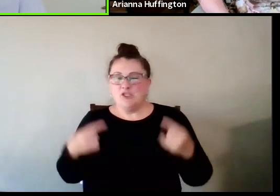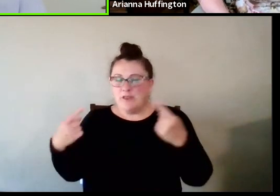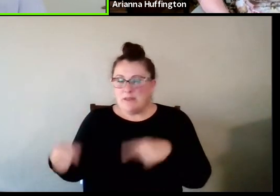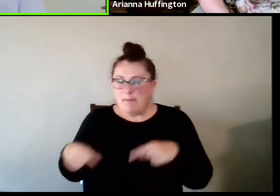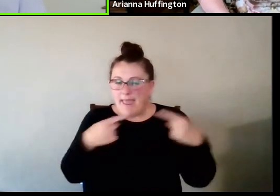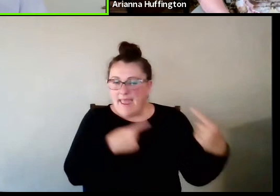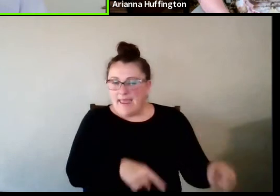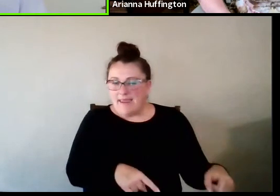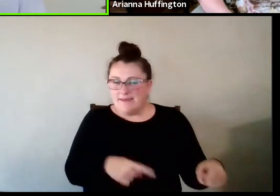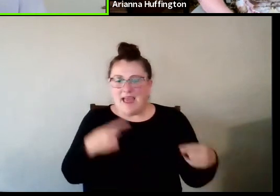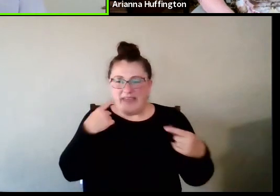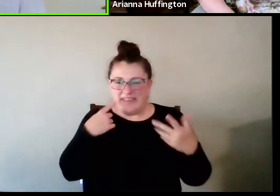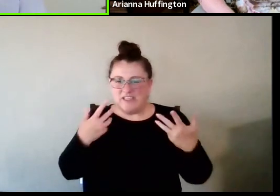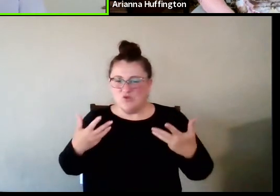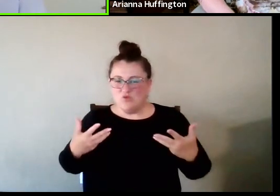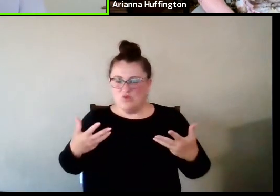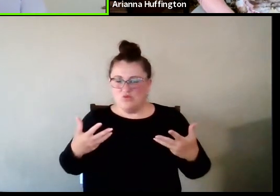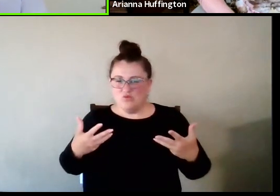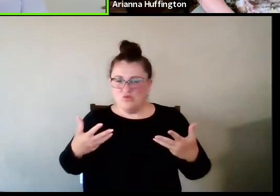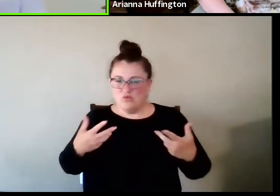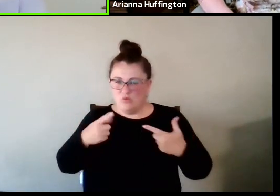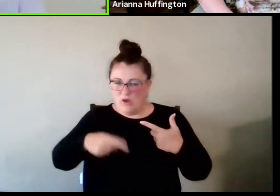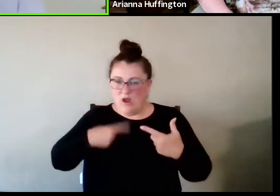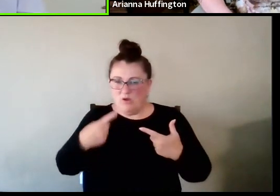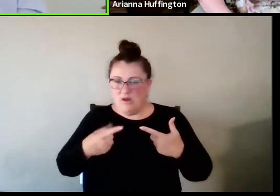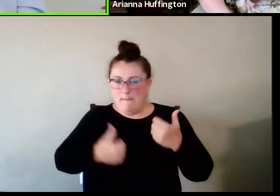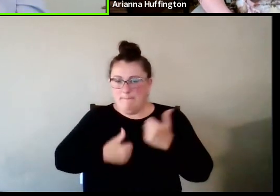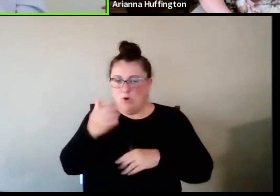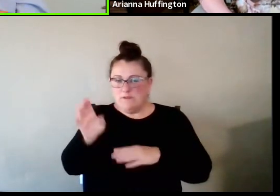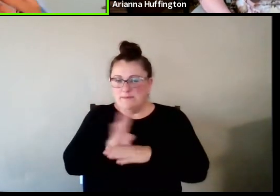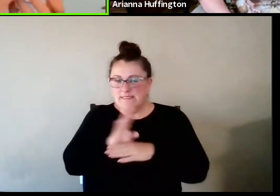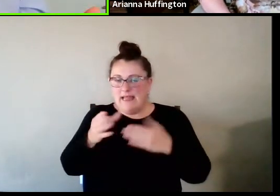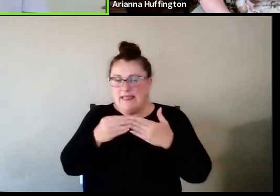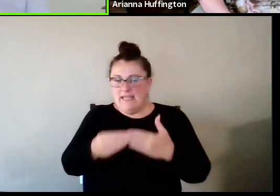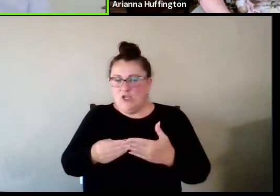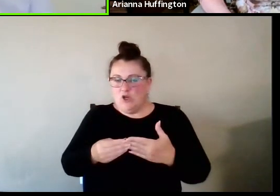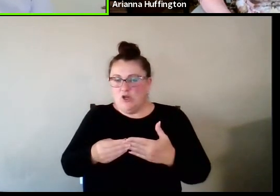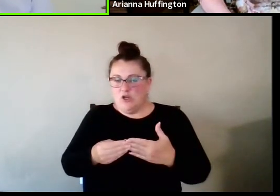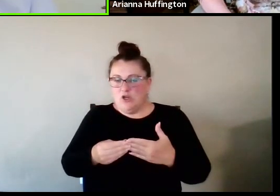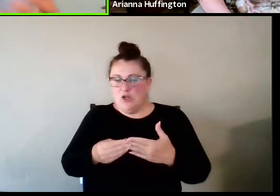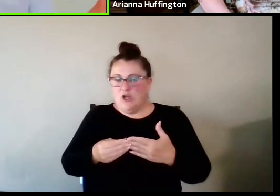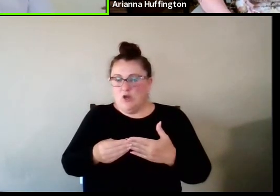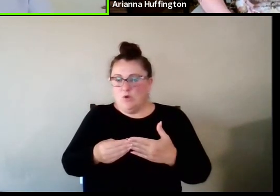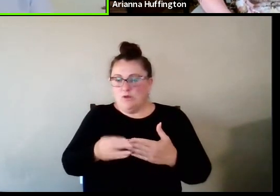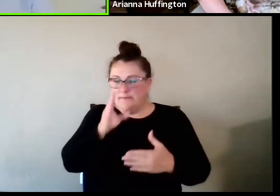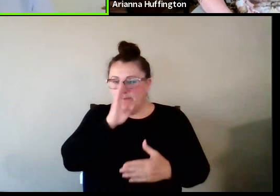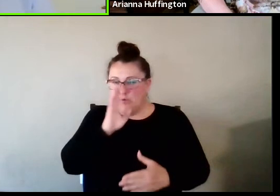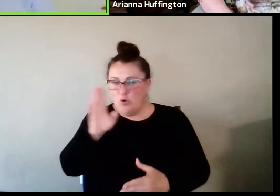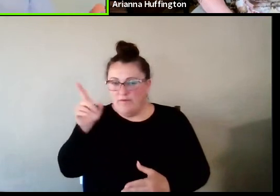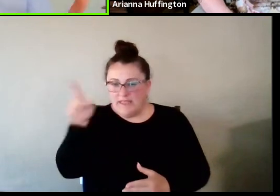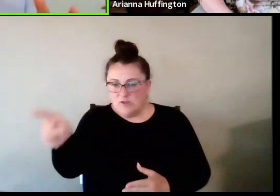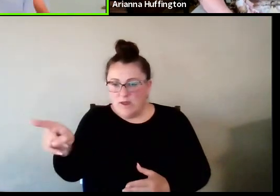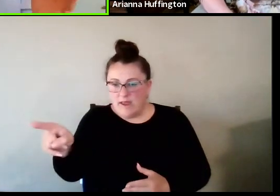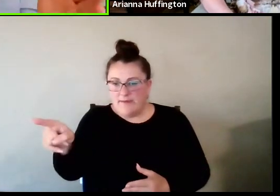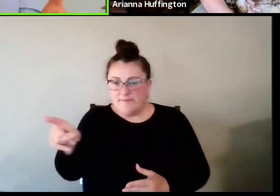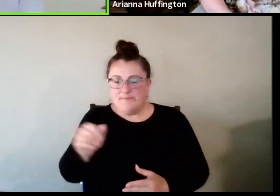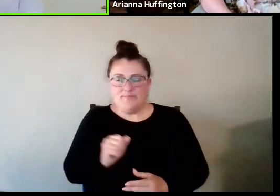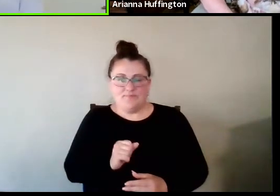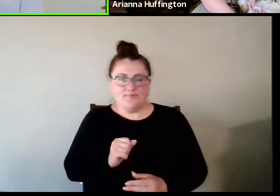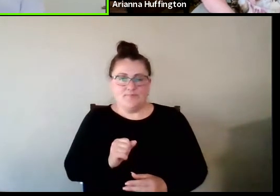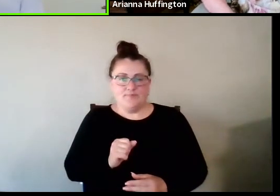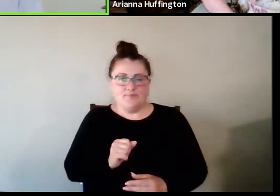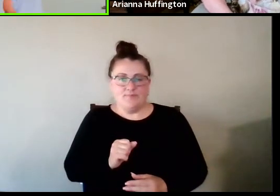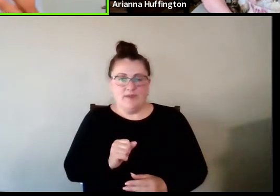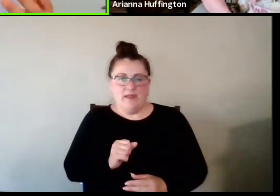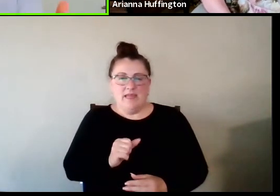over. And for me, for most business leaders, it's not whether we should move in that direction. I think everybody agrees. The question is more